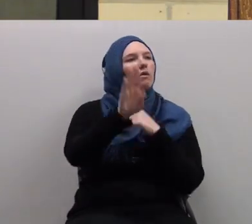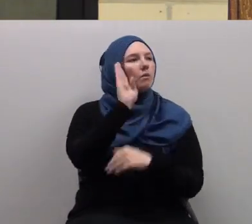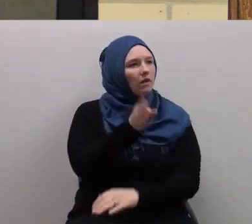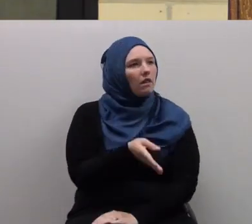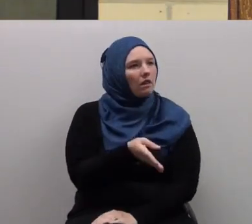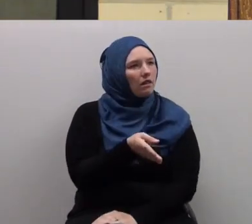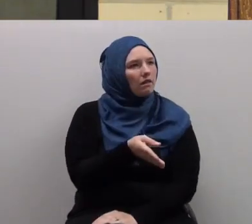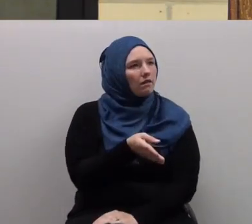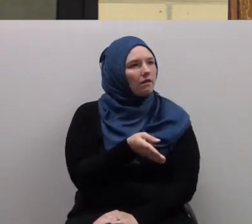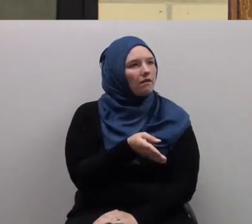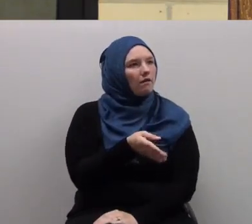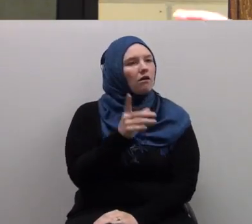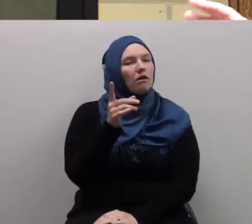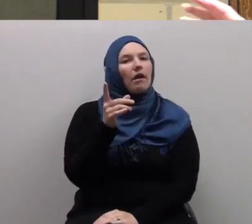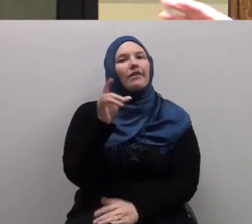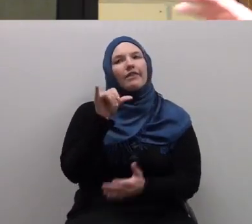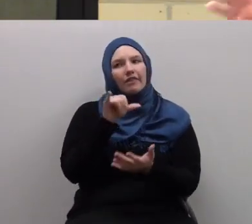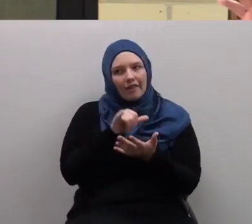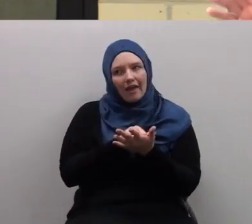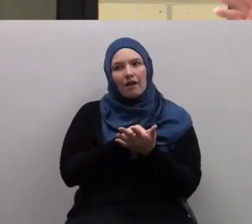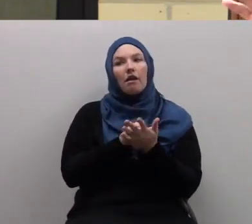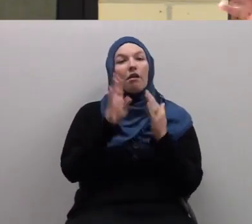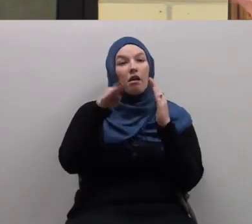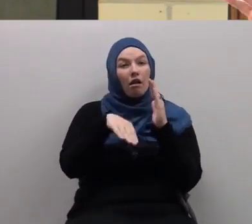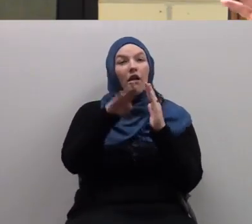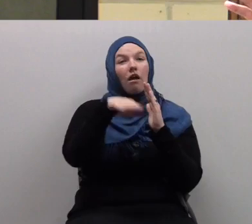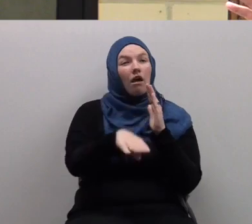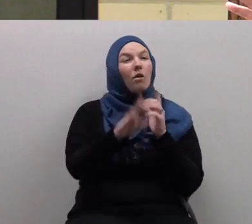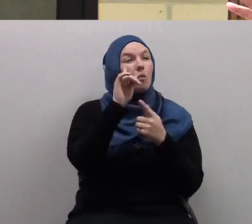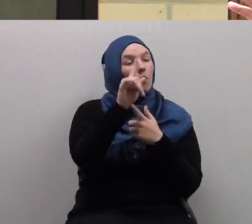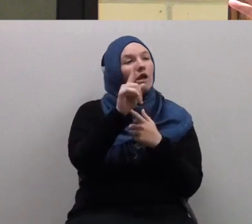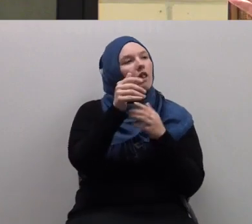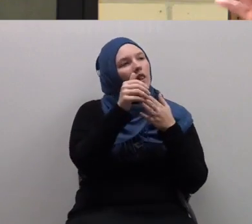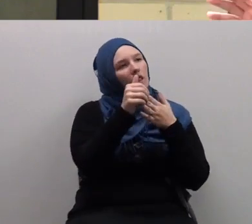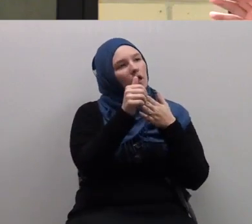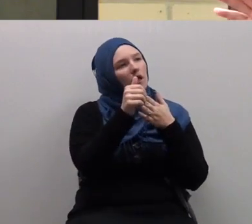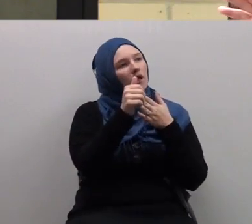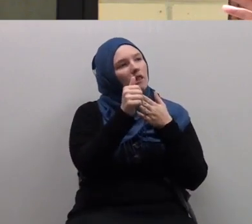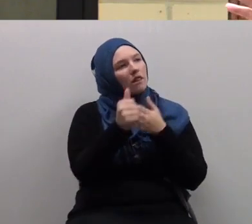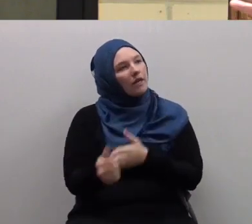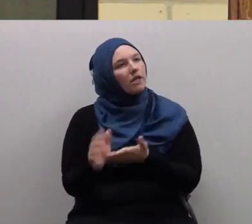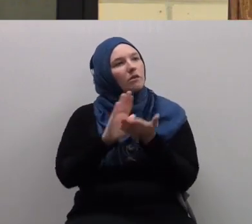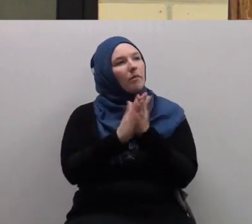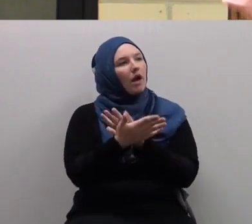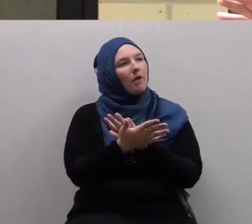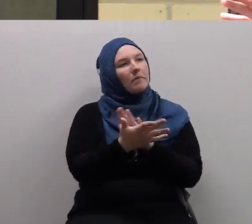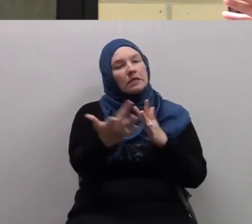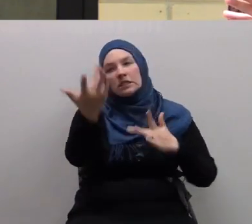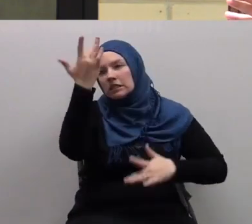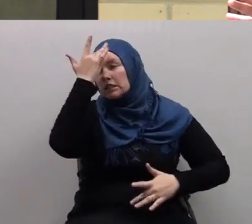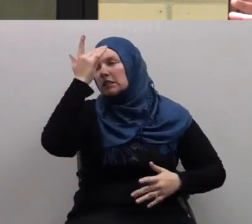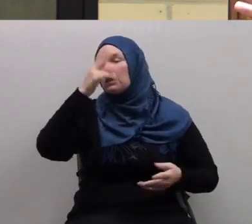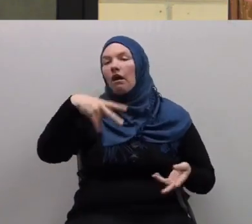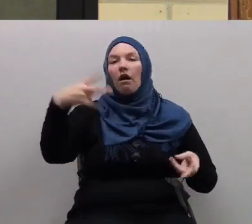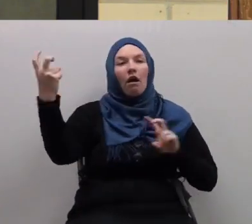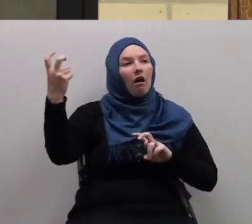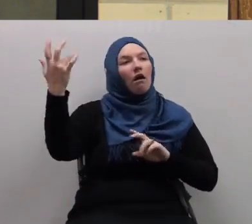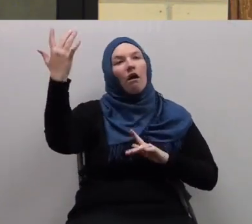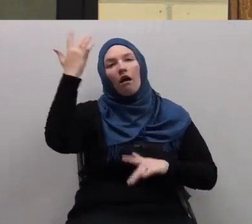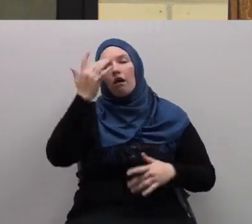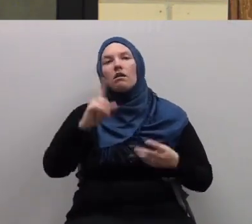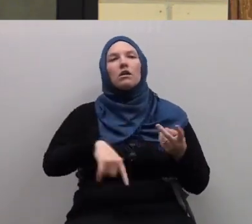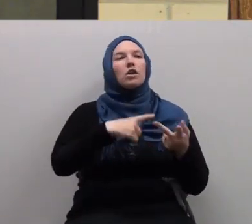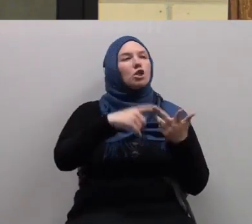shaky position is what leads us to devastating ailments and diseases and